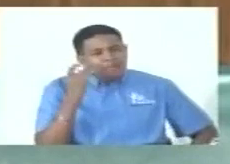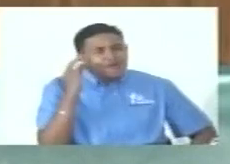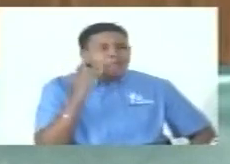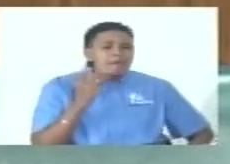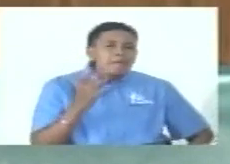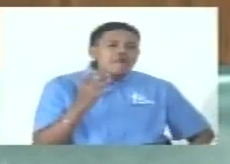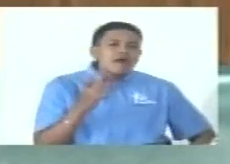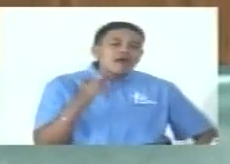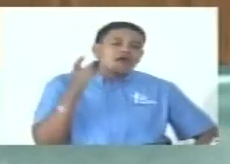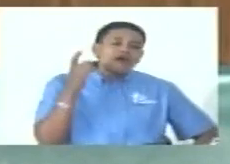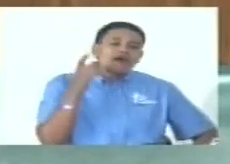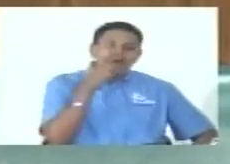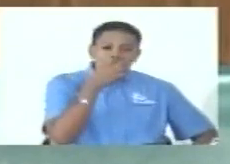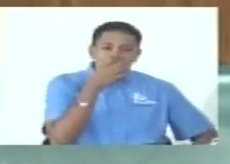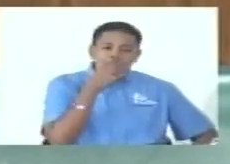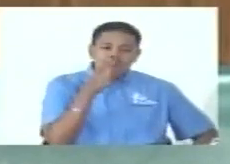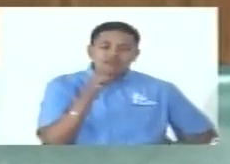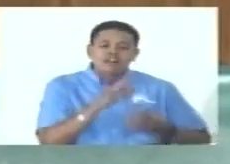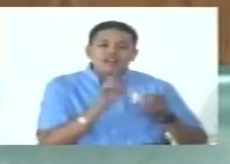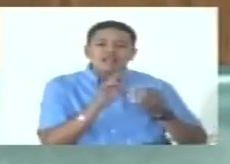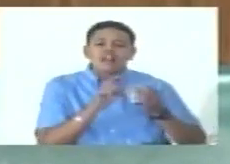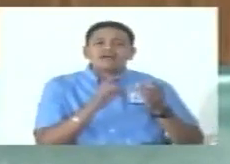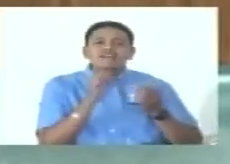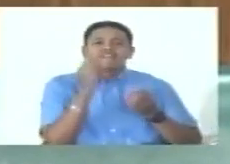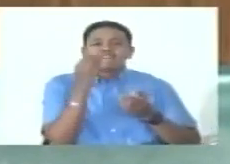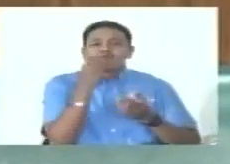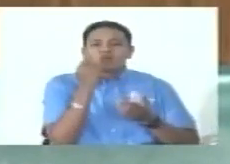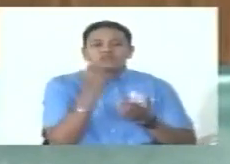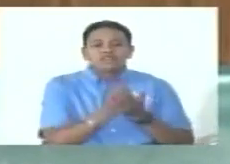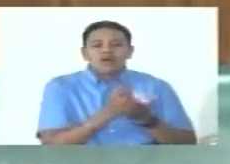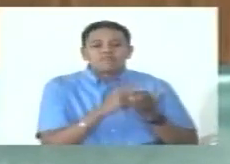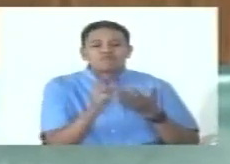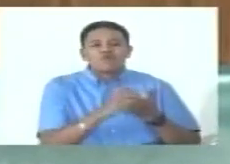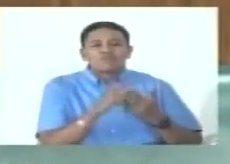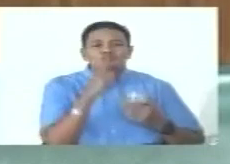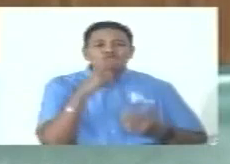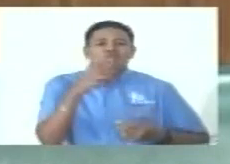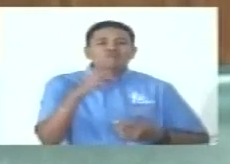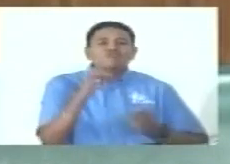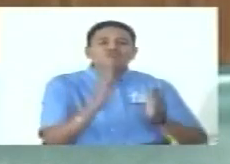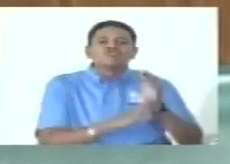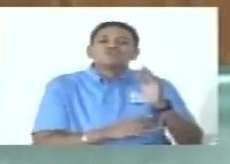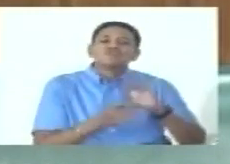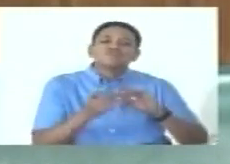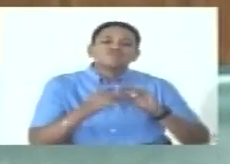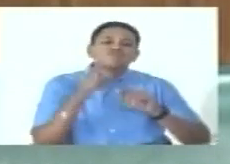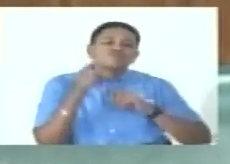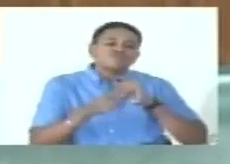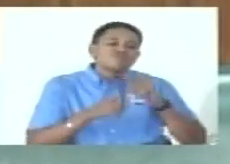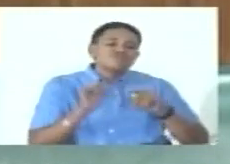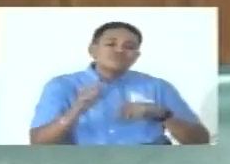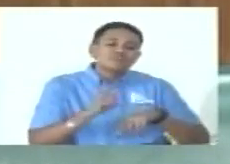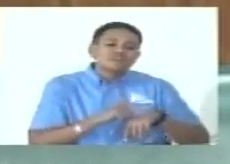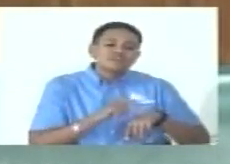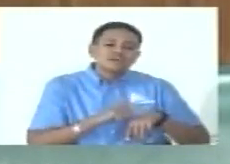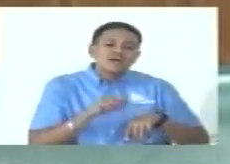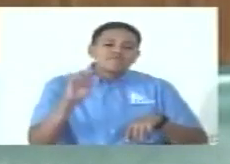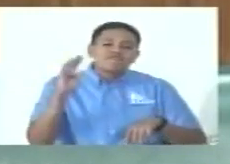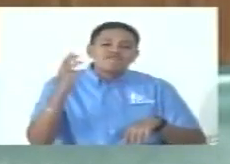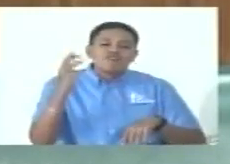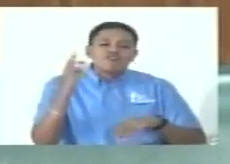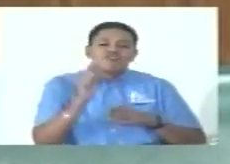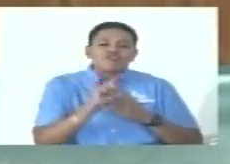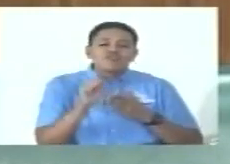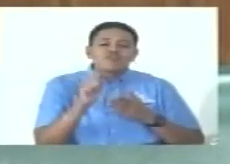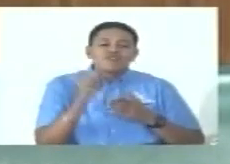lambasted the food stamp program. At that time, it was about $4 a week or